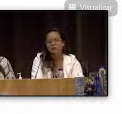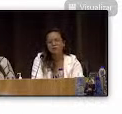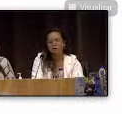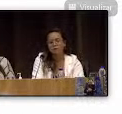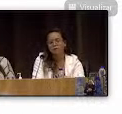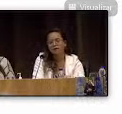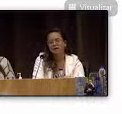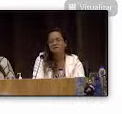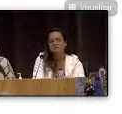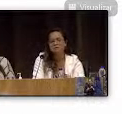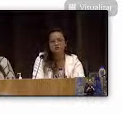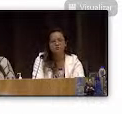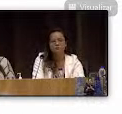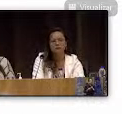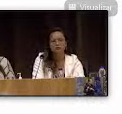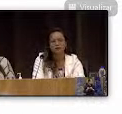the